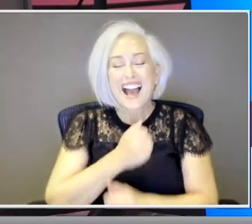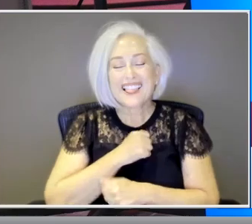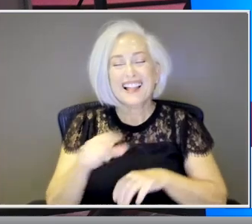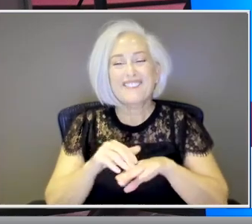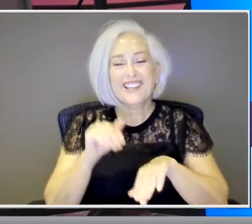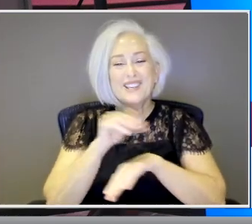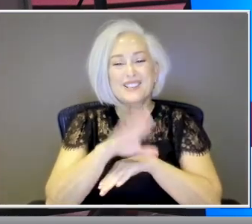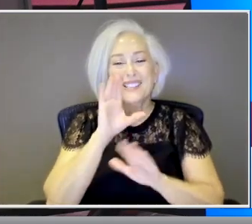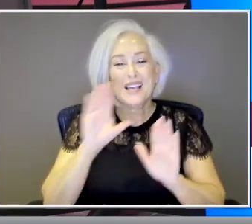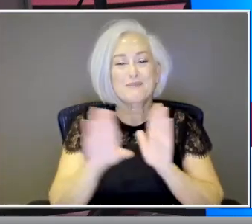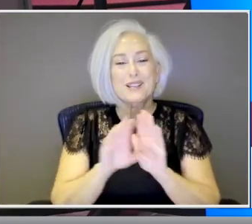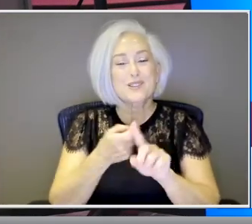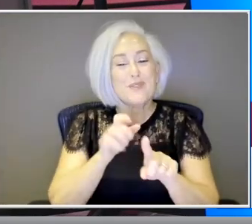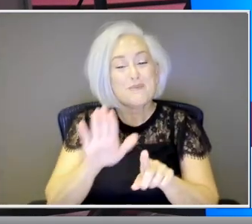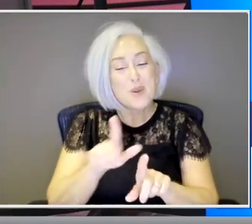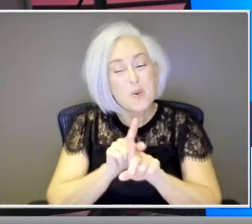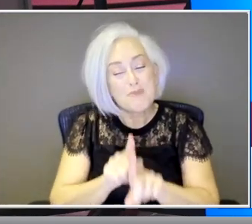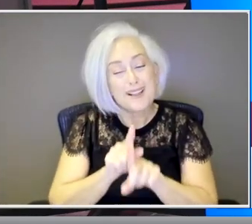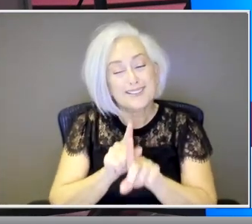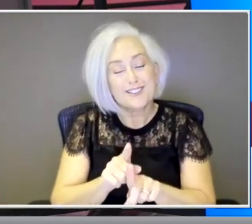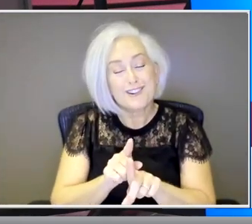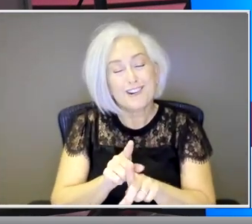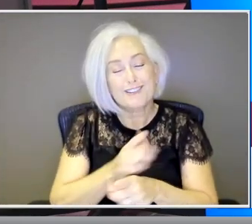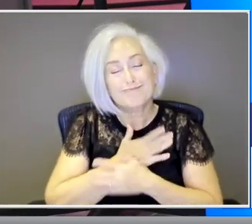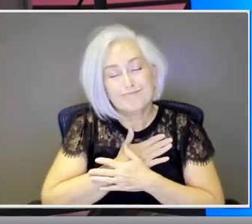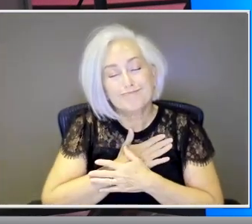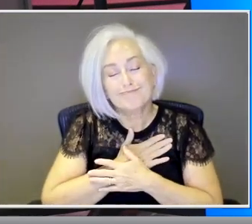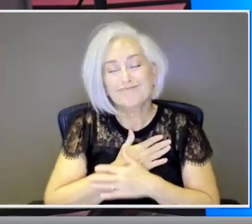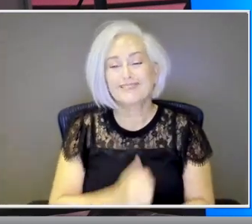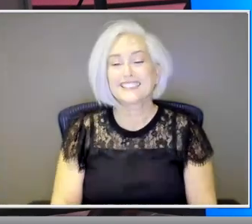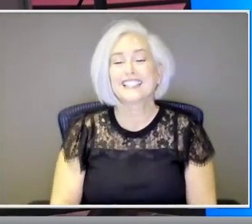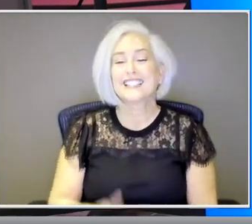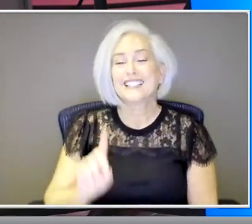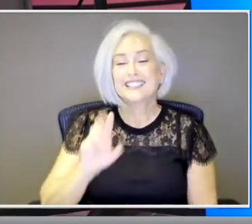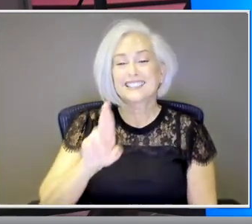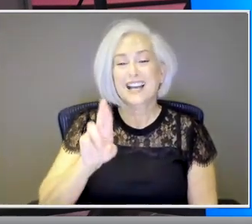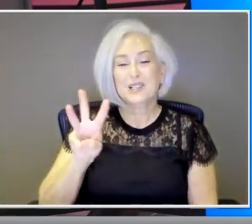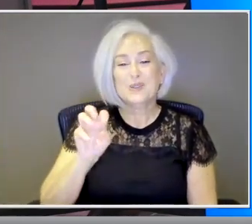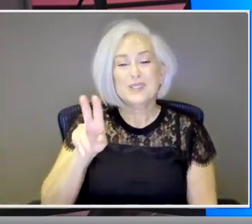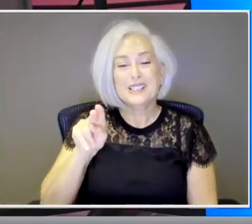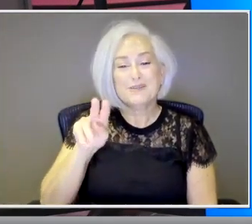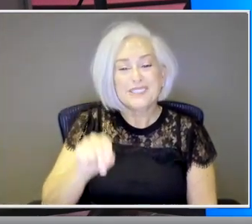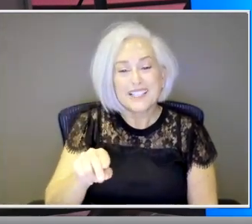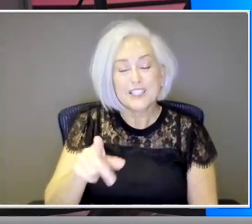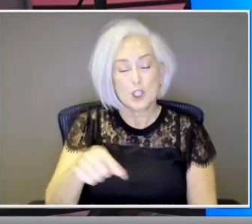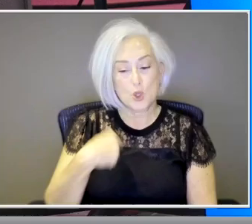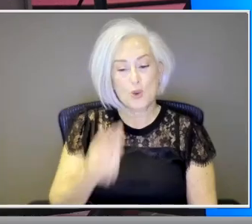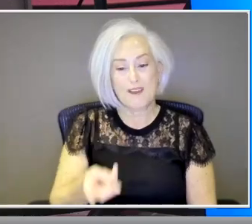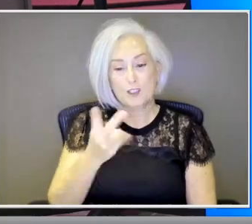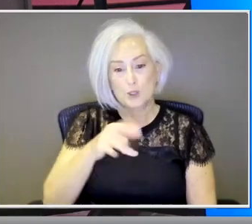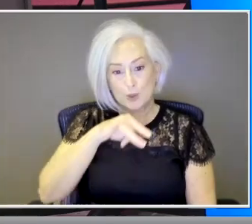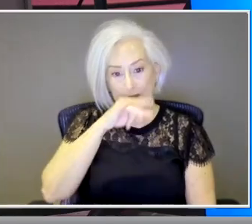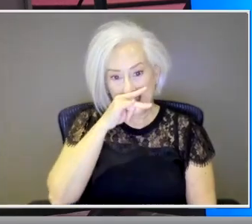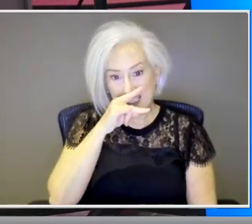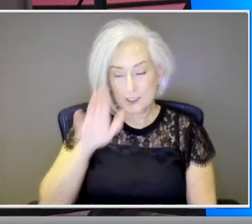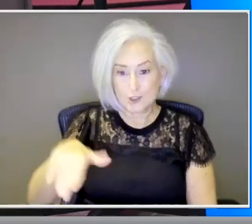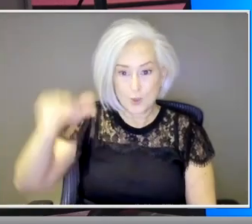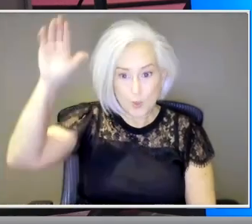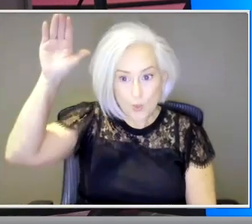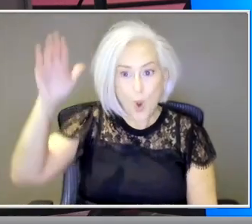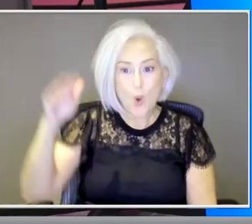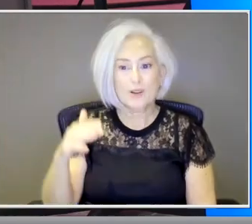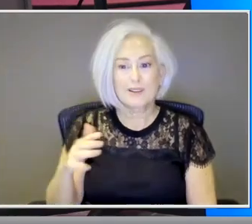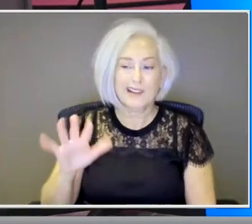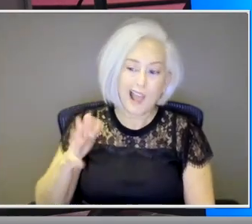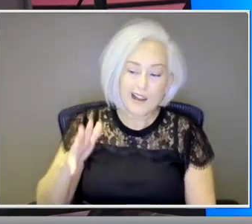your mentor. It's wonderful to see. Okay, Dr. Williamson, we know you have 2 kids, grown kids, sort of grown, that you're very